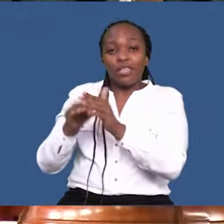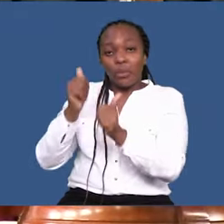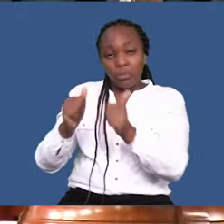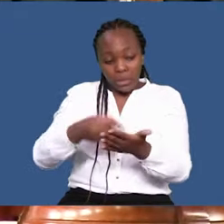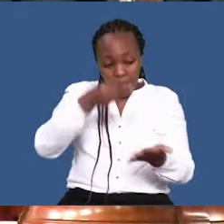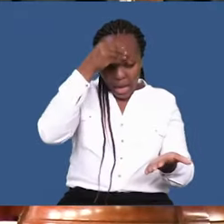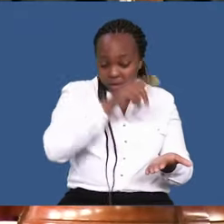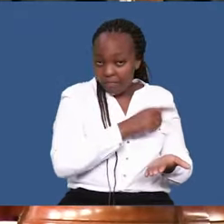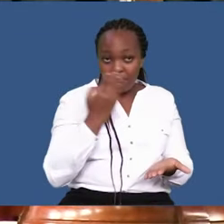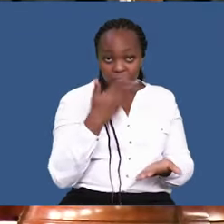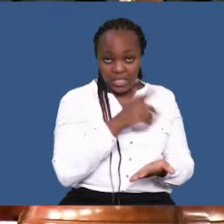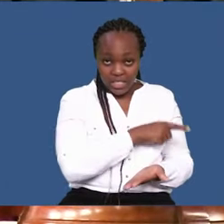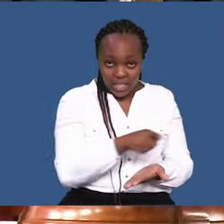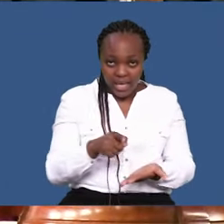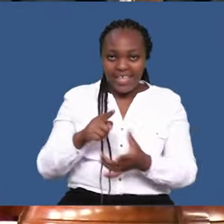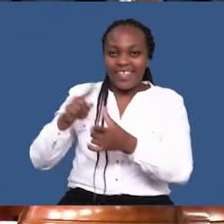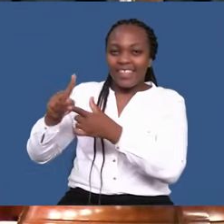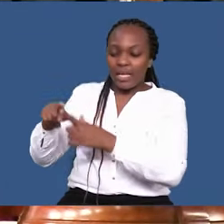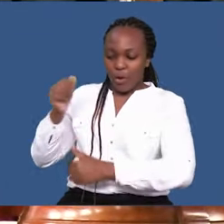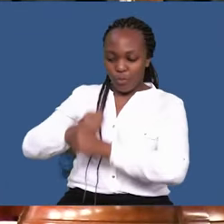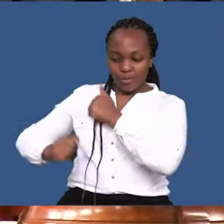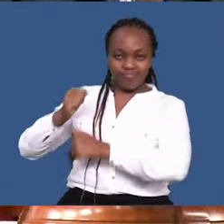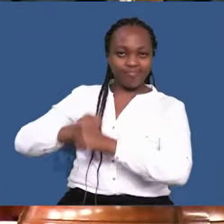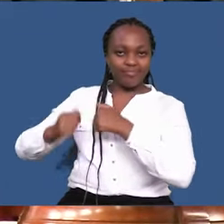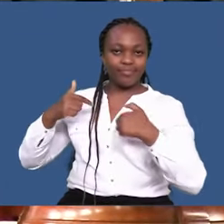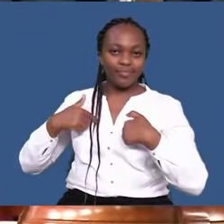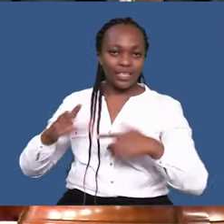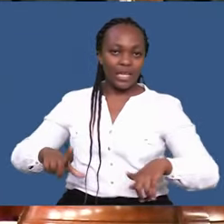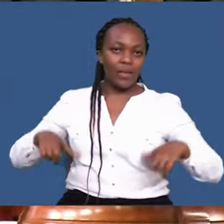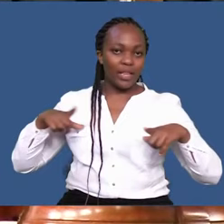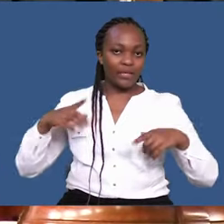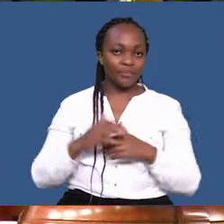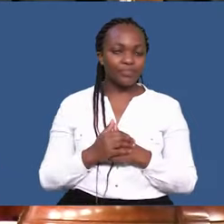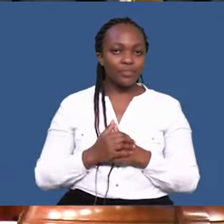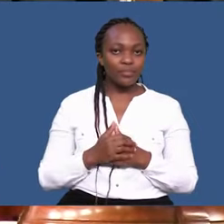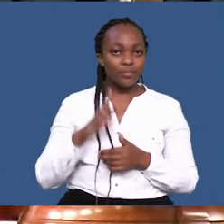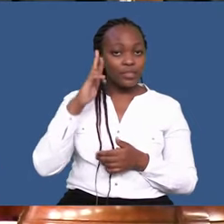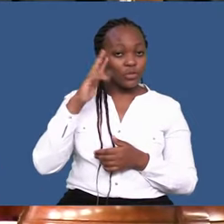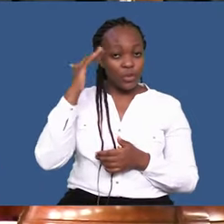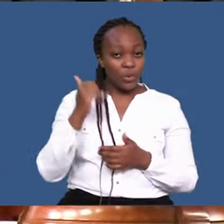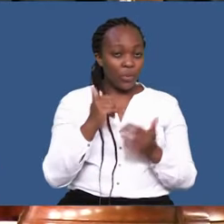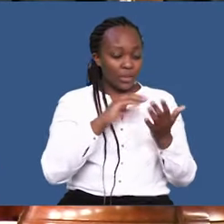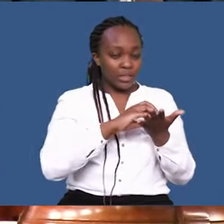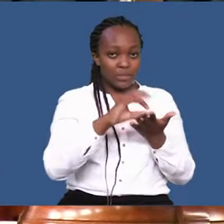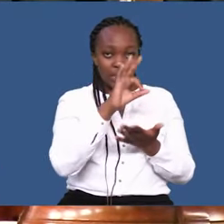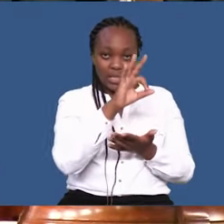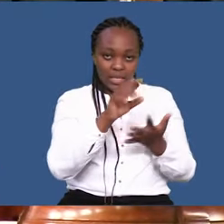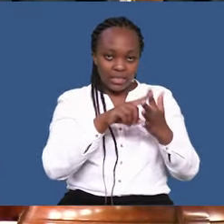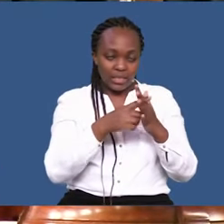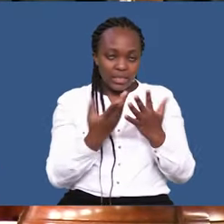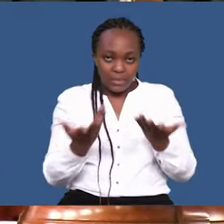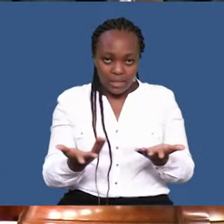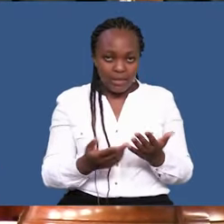chapter 3, he begins in NIV version saying, since then you have been raised with